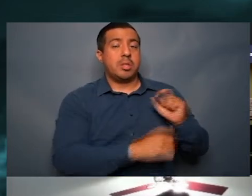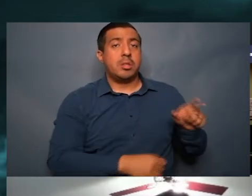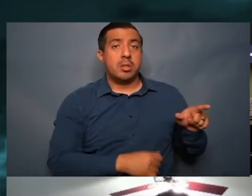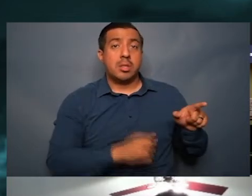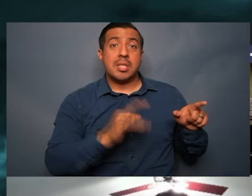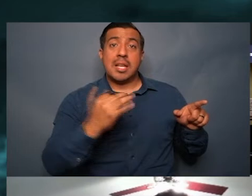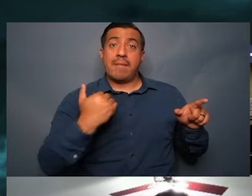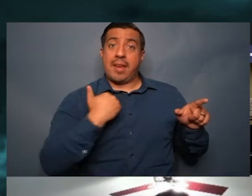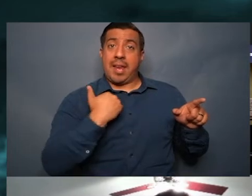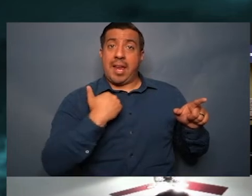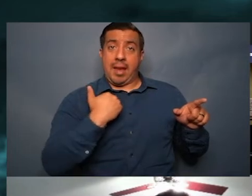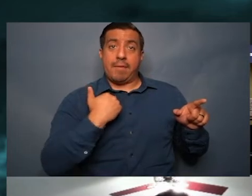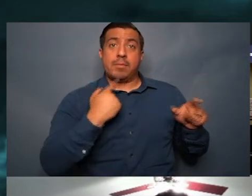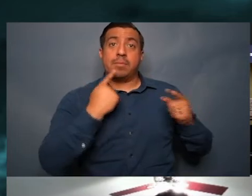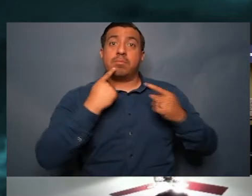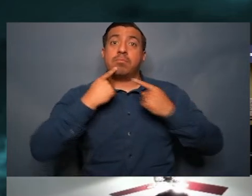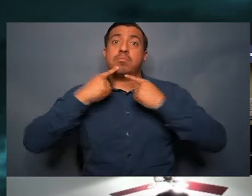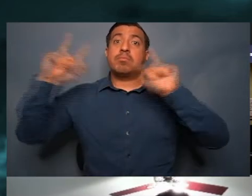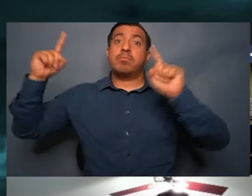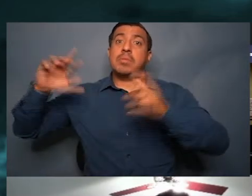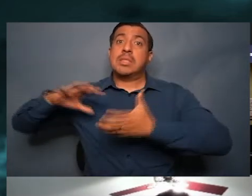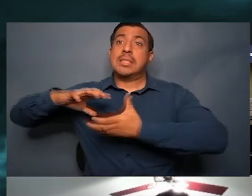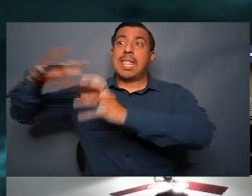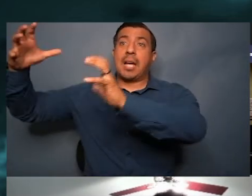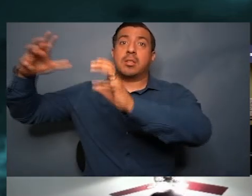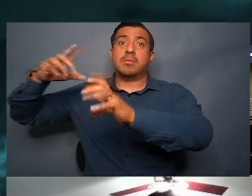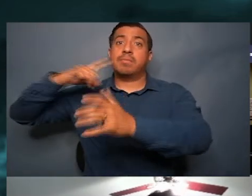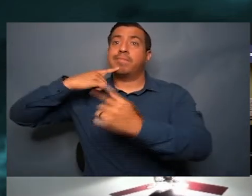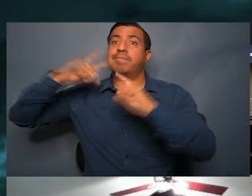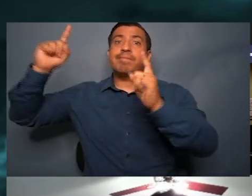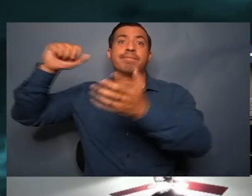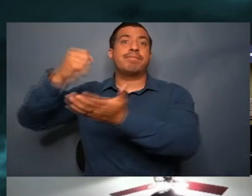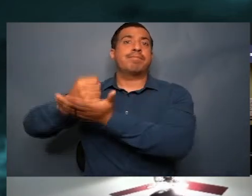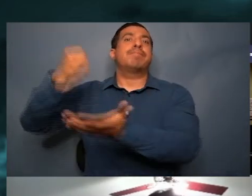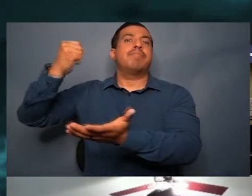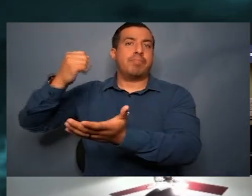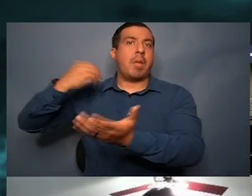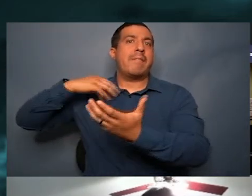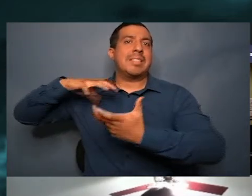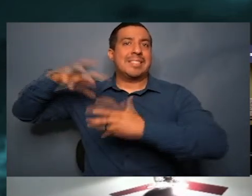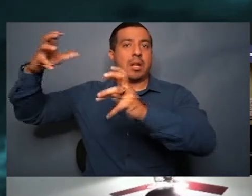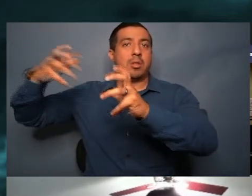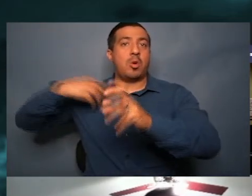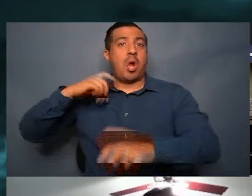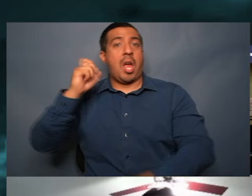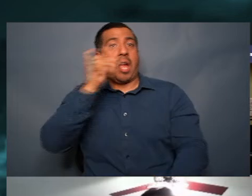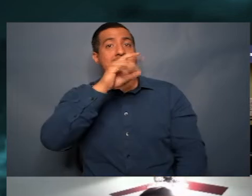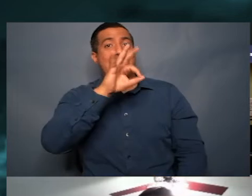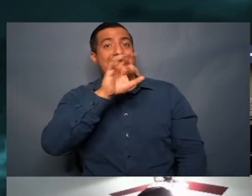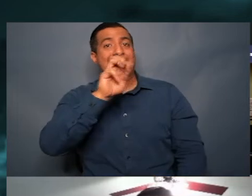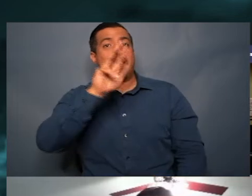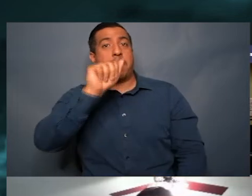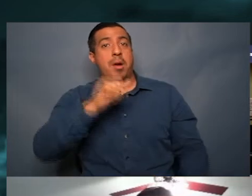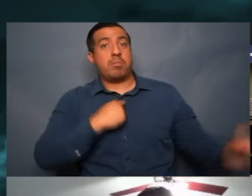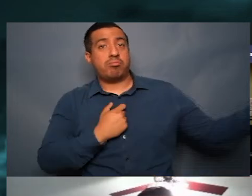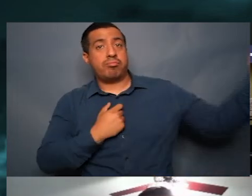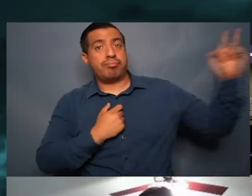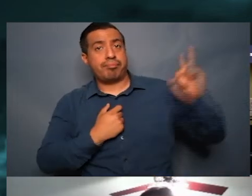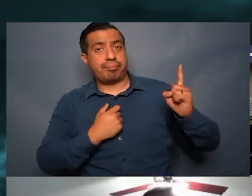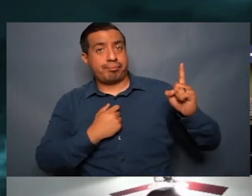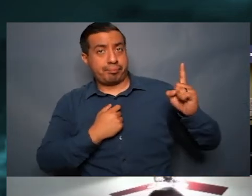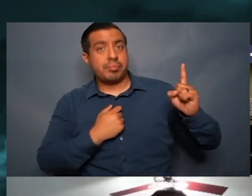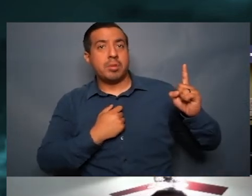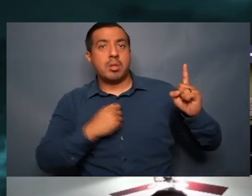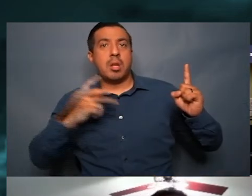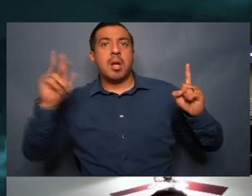a presidentially declared disaster, we will ask FEMA to come in, and then people will